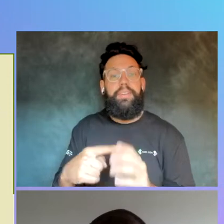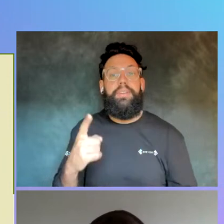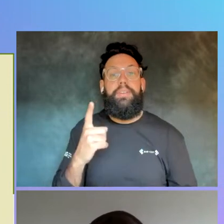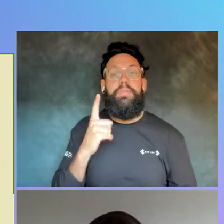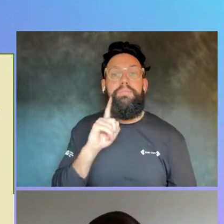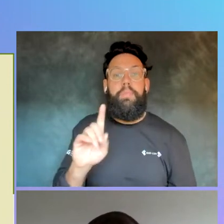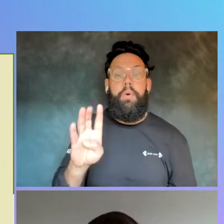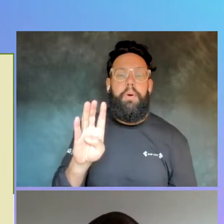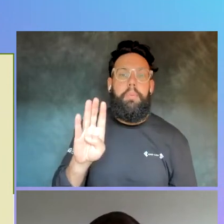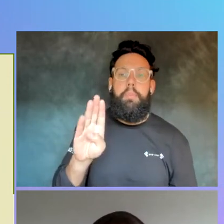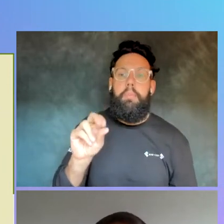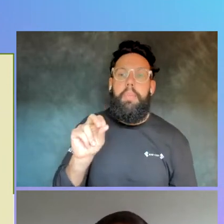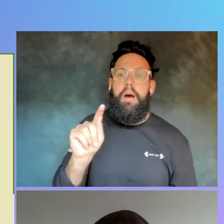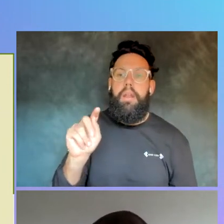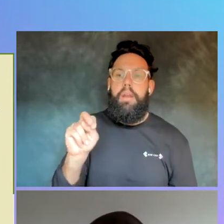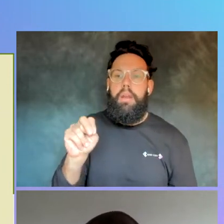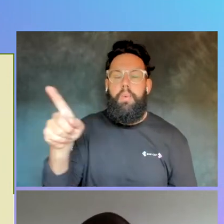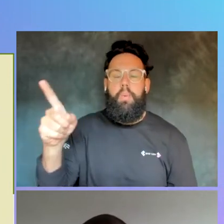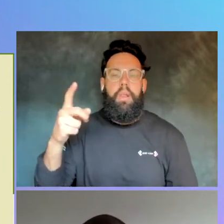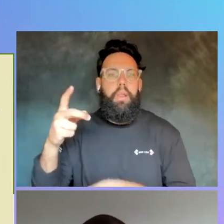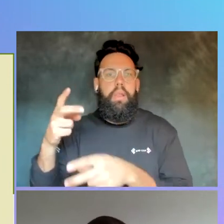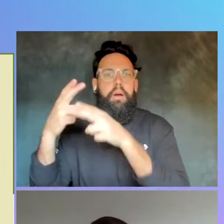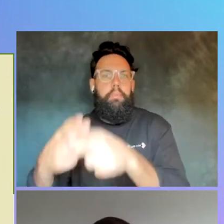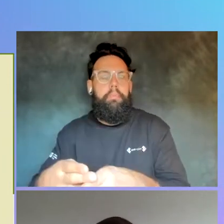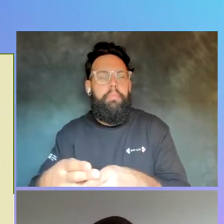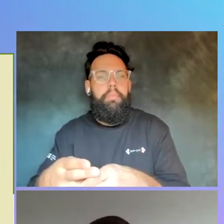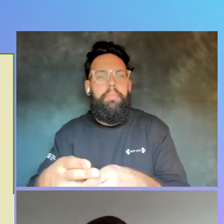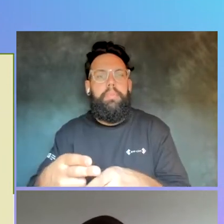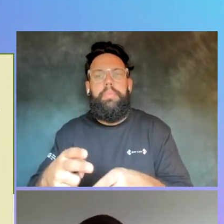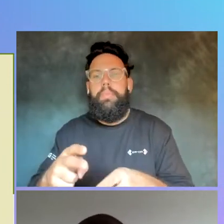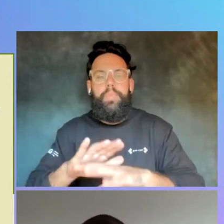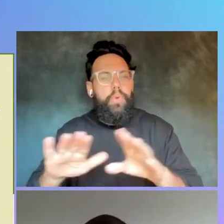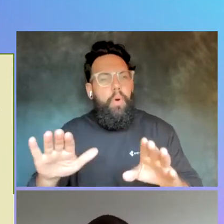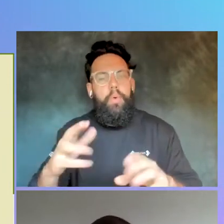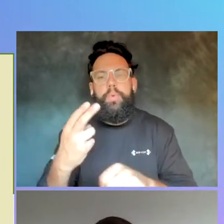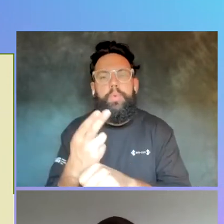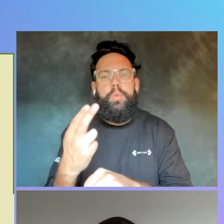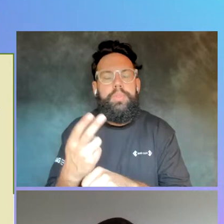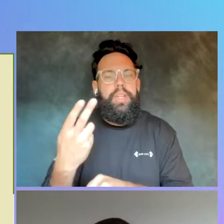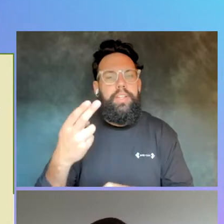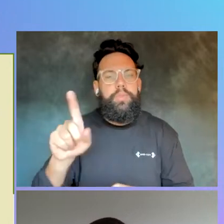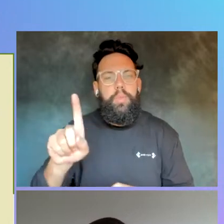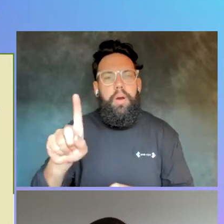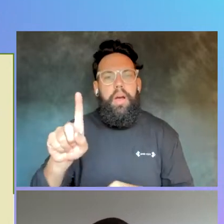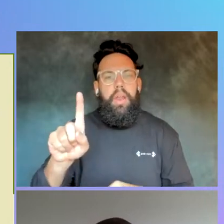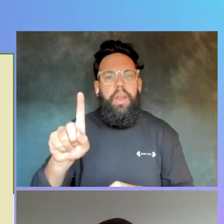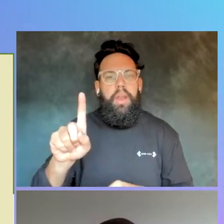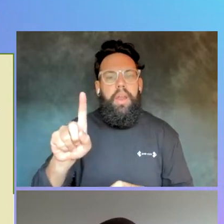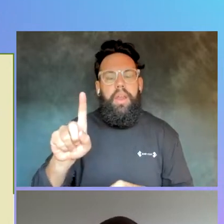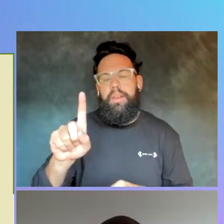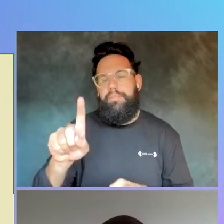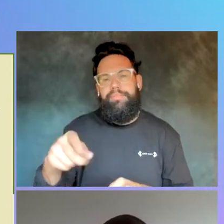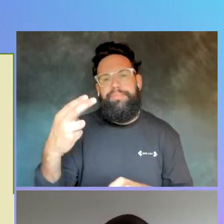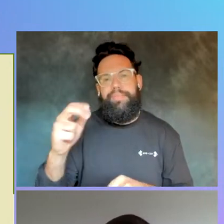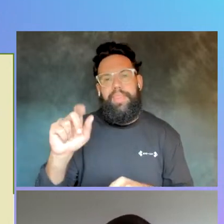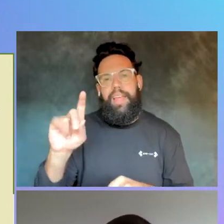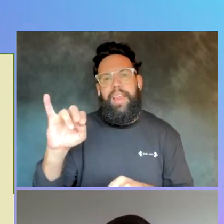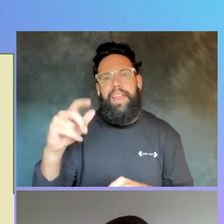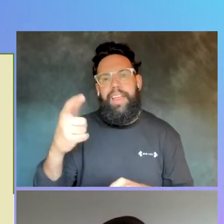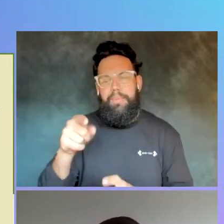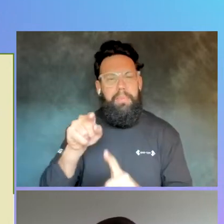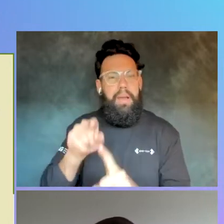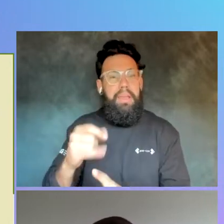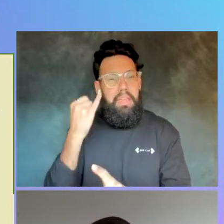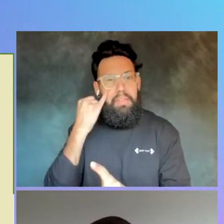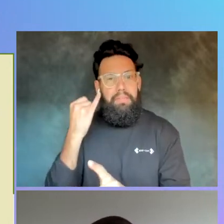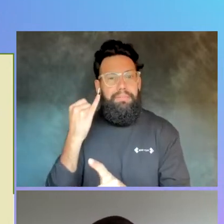heading, for example. But those options that are not relevant with our use cases can be turned off either at the